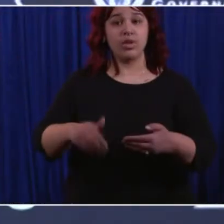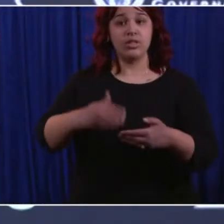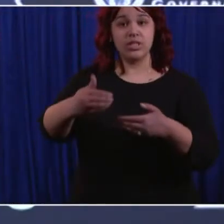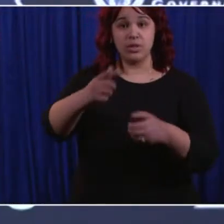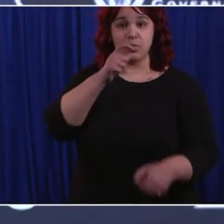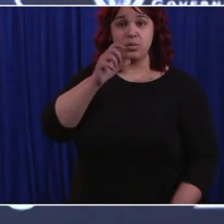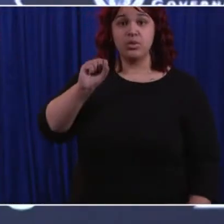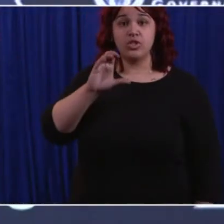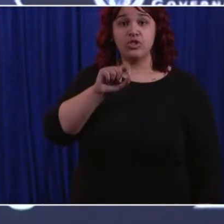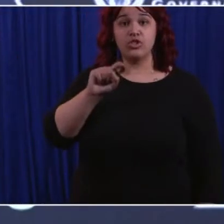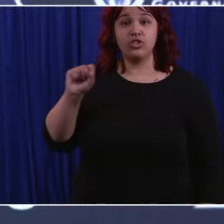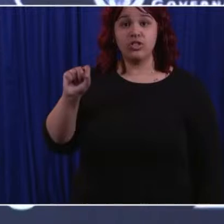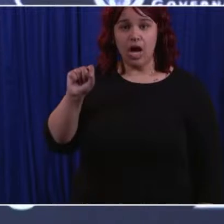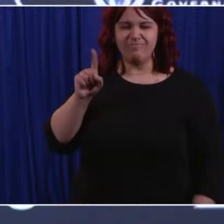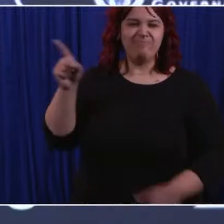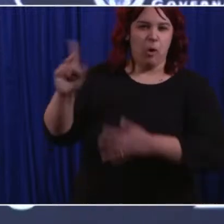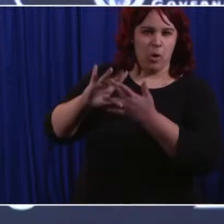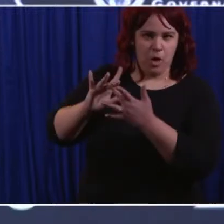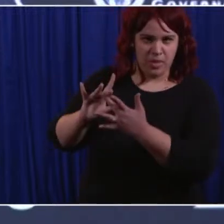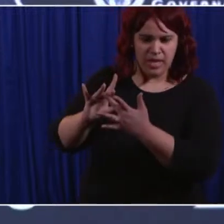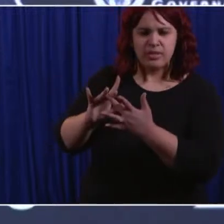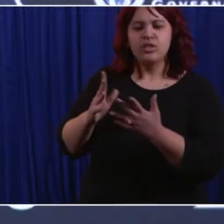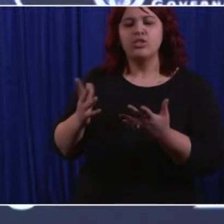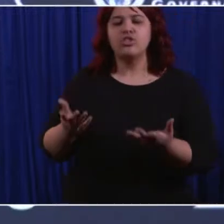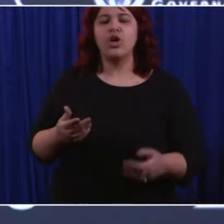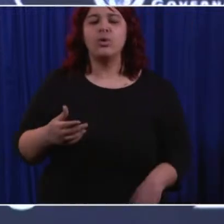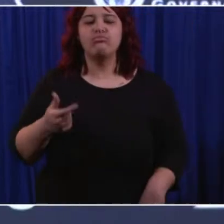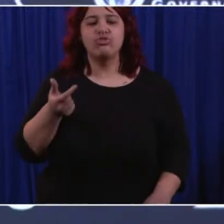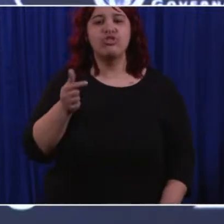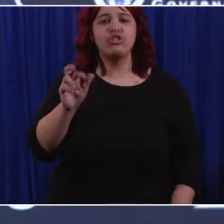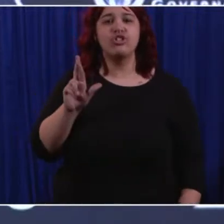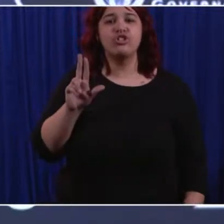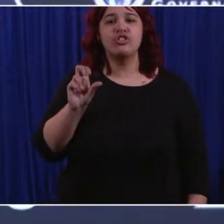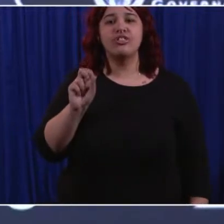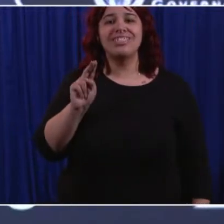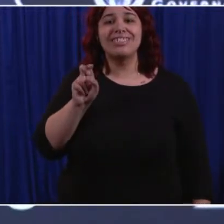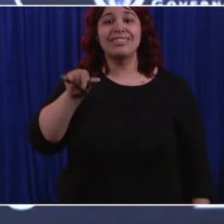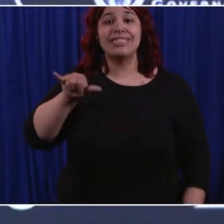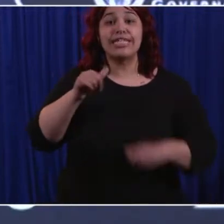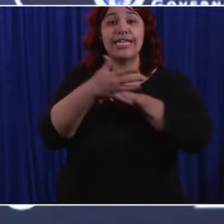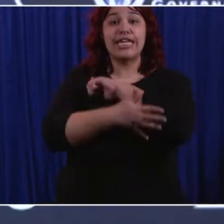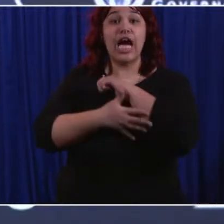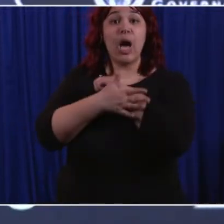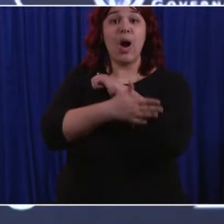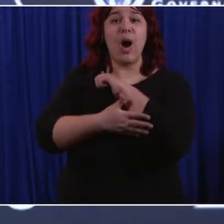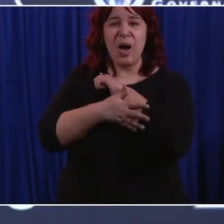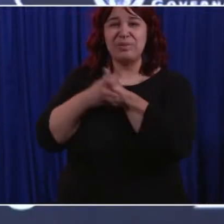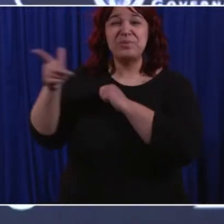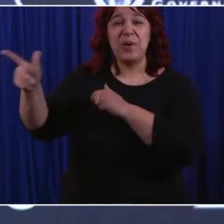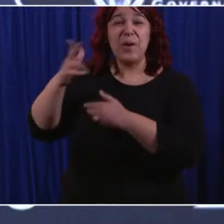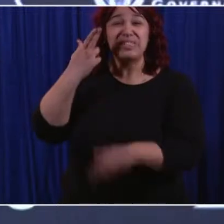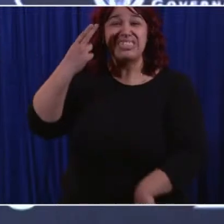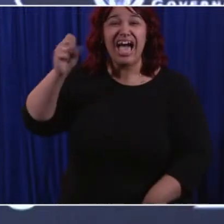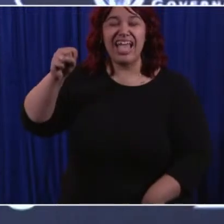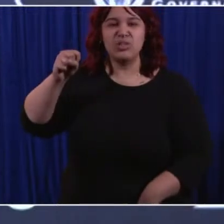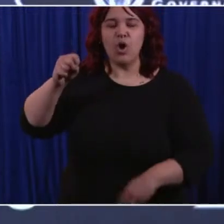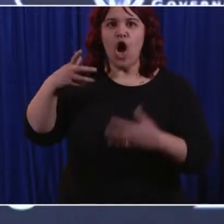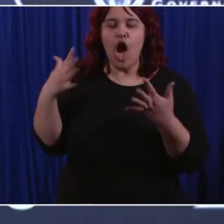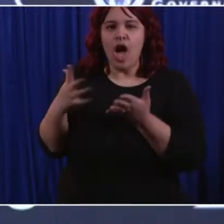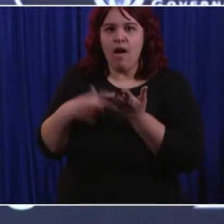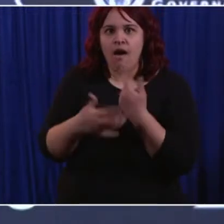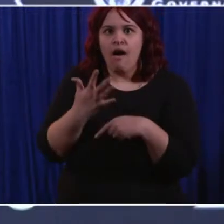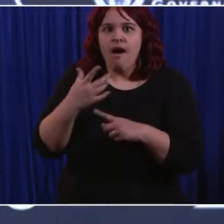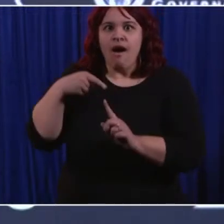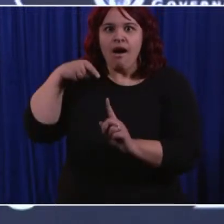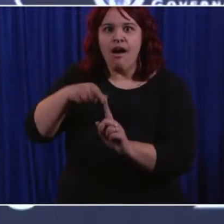Good. Most of the schools in Greene County have begun talking about proms and graduations in person, and they keep